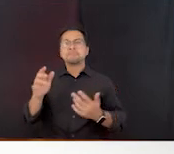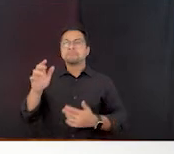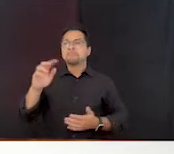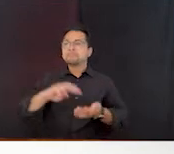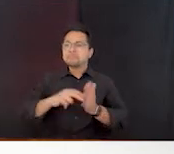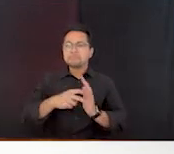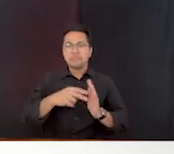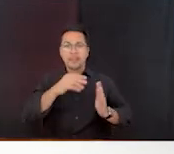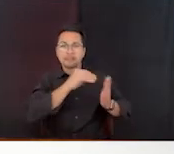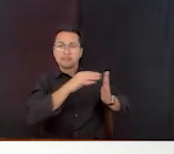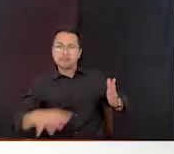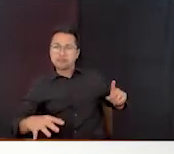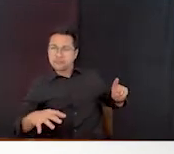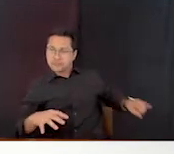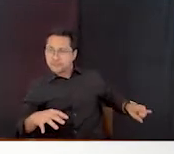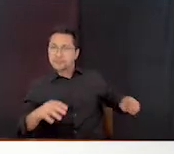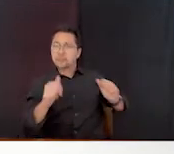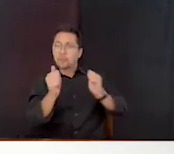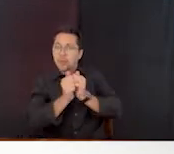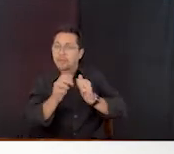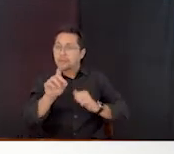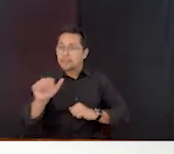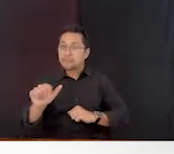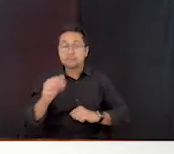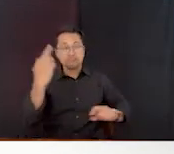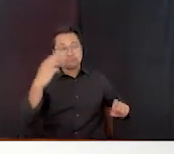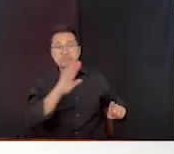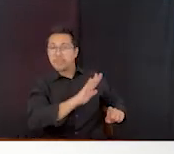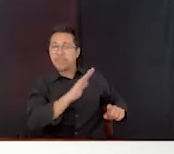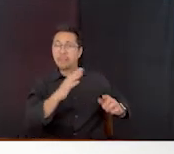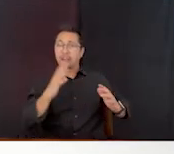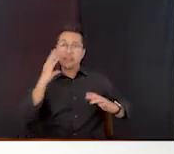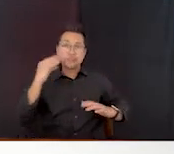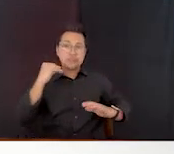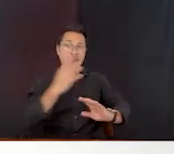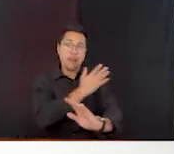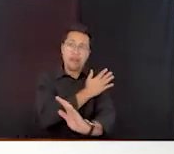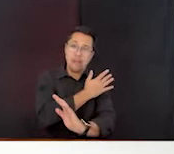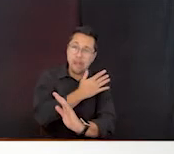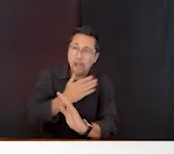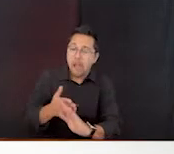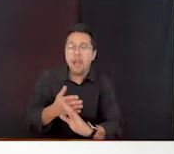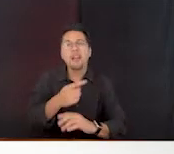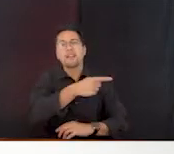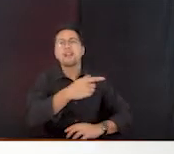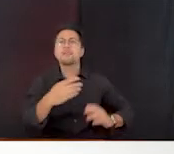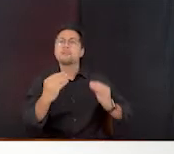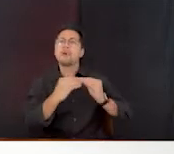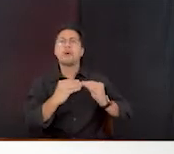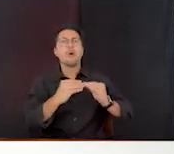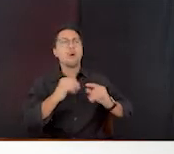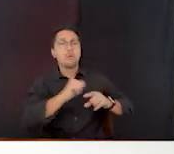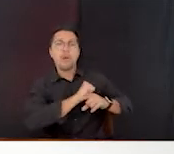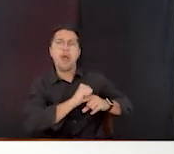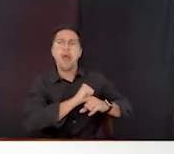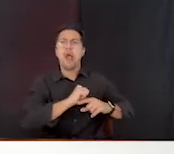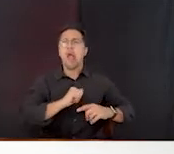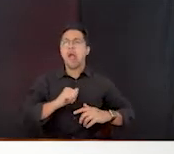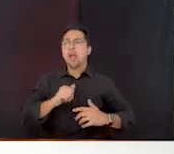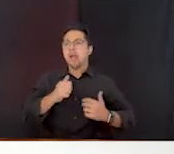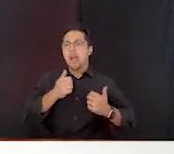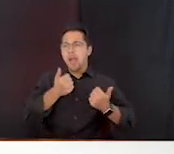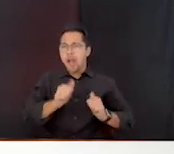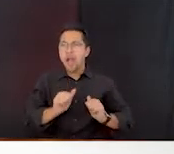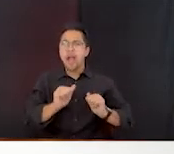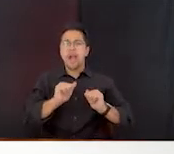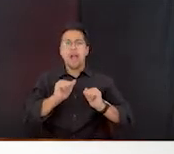more simplistic here. So first we have the adaptive perspective. And the adaptive perspective, as we see